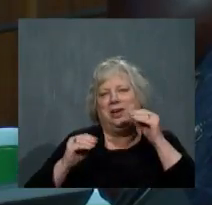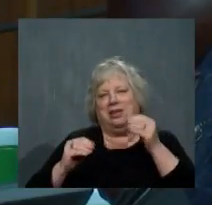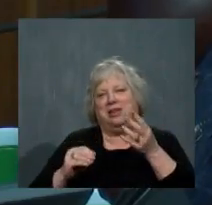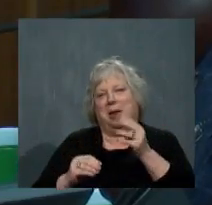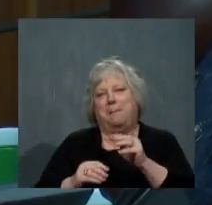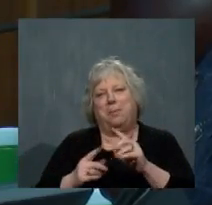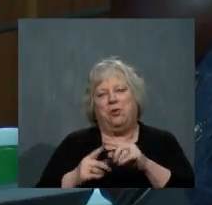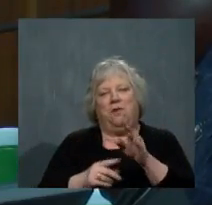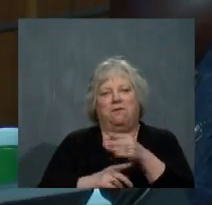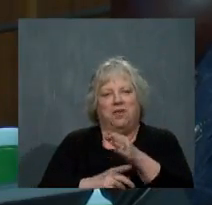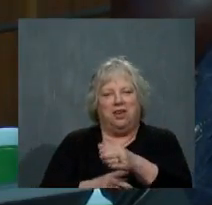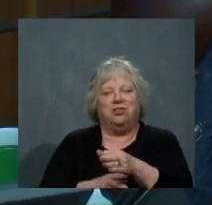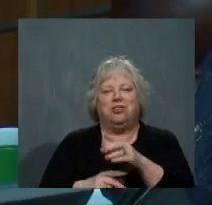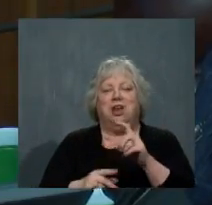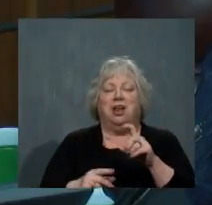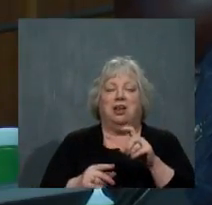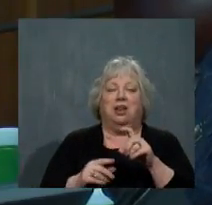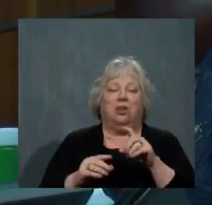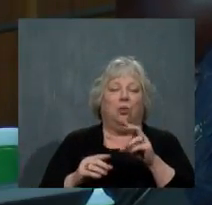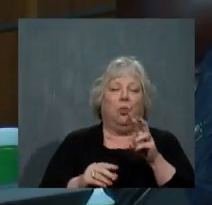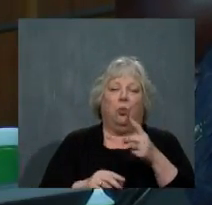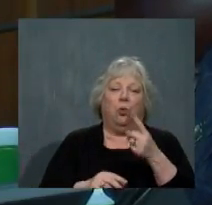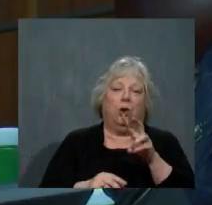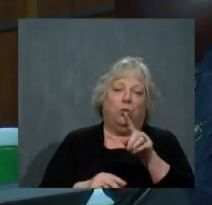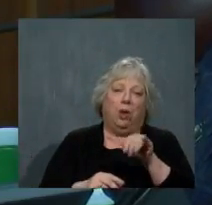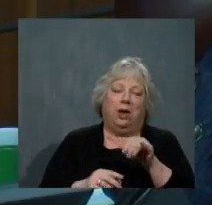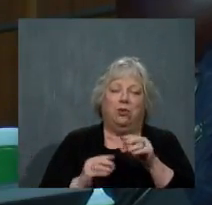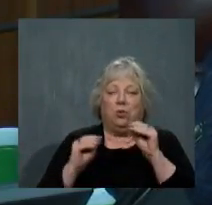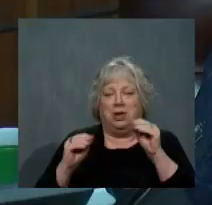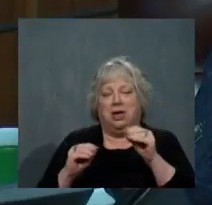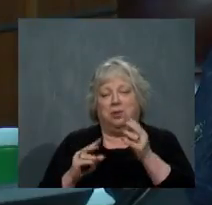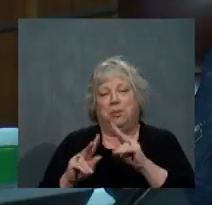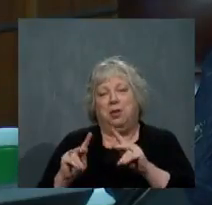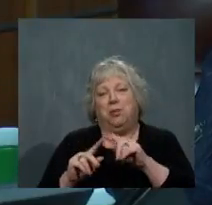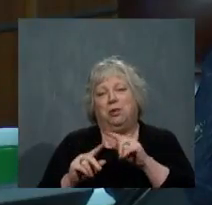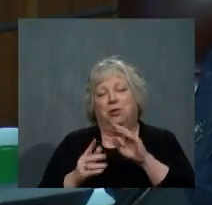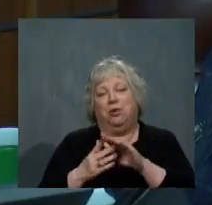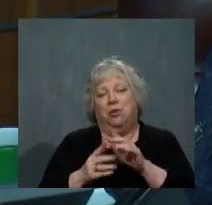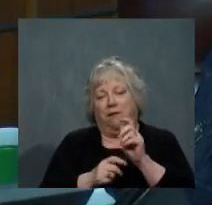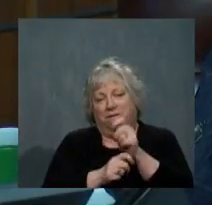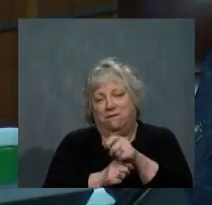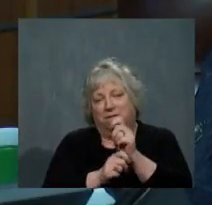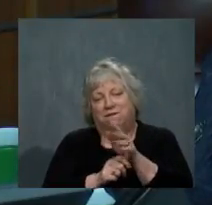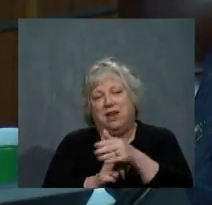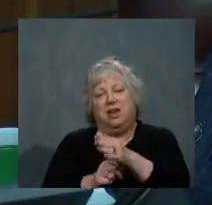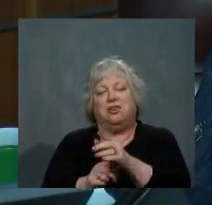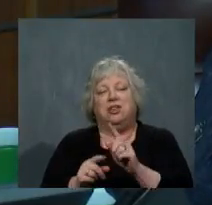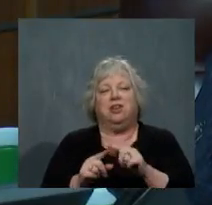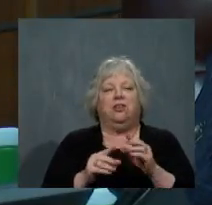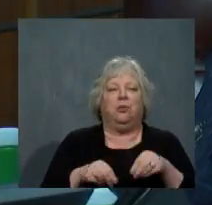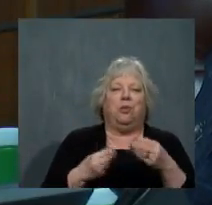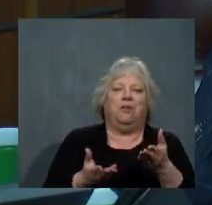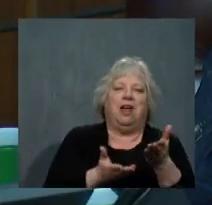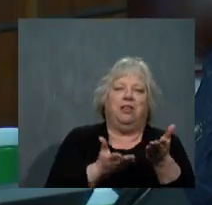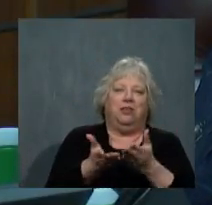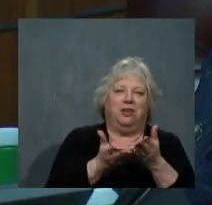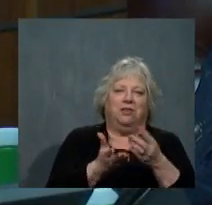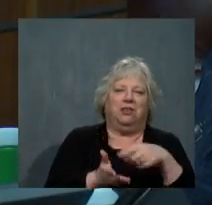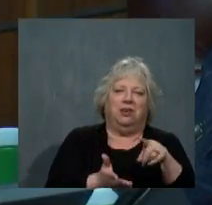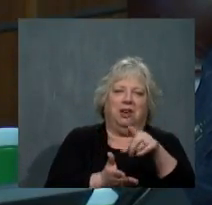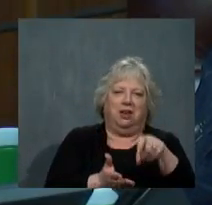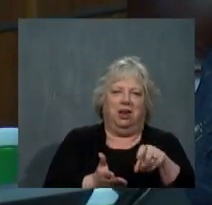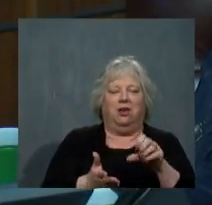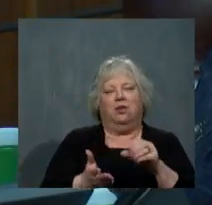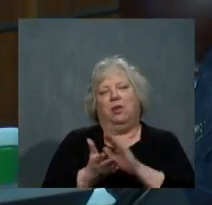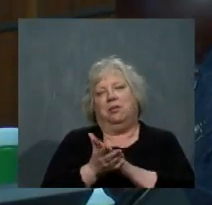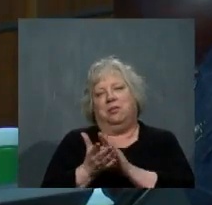them to fish is getting them to plug into the services and stuff that we can provide. And we've seen it be very successful at Jericho Way. So I commend you guys on your